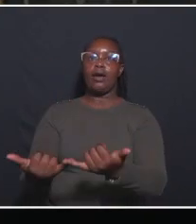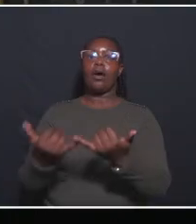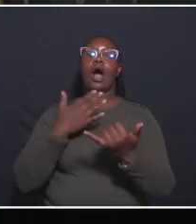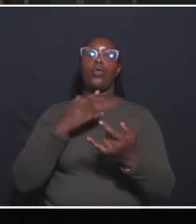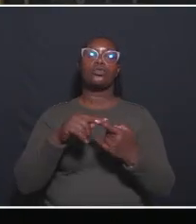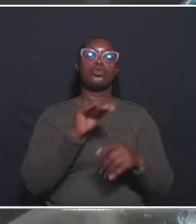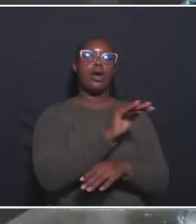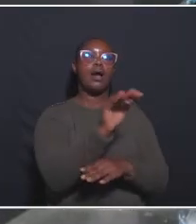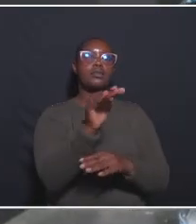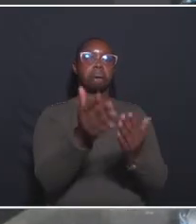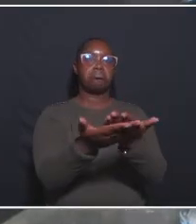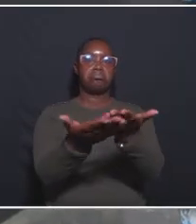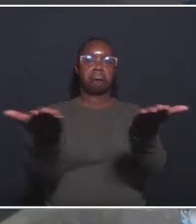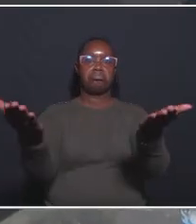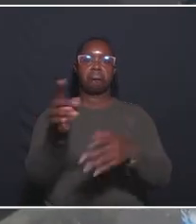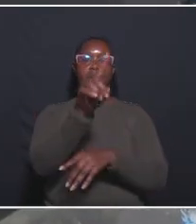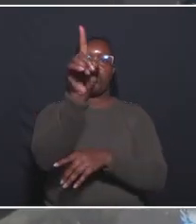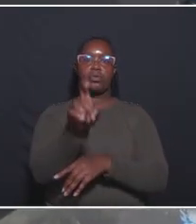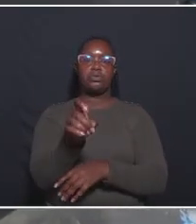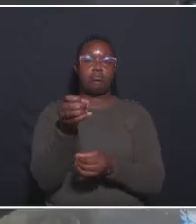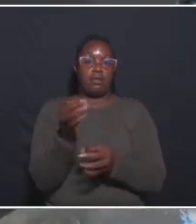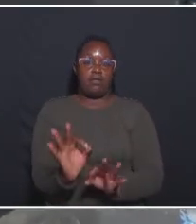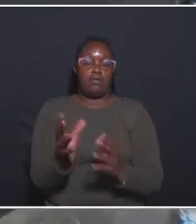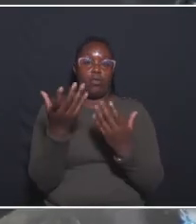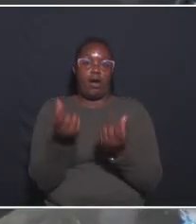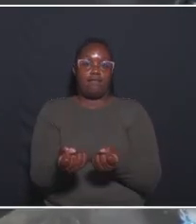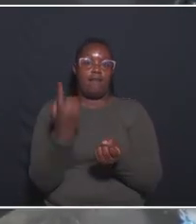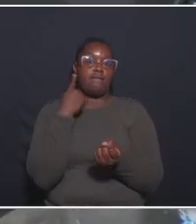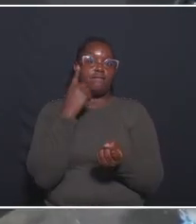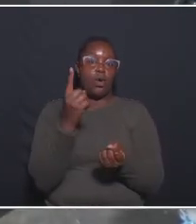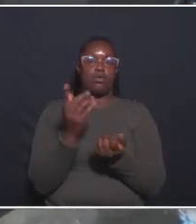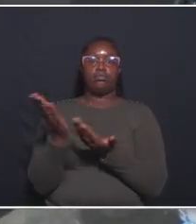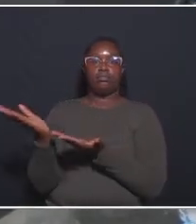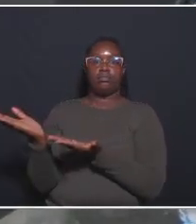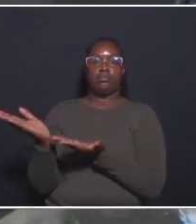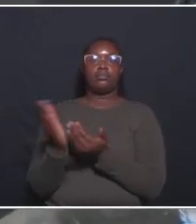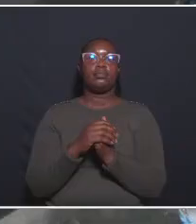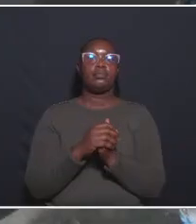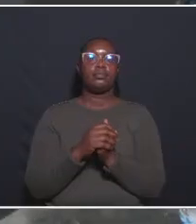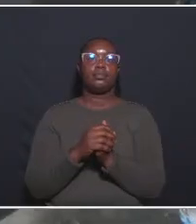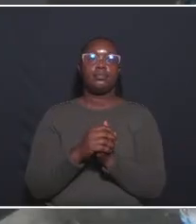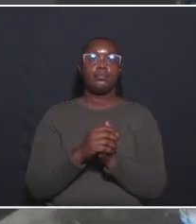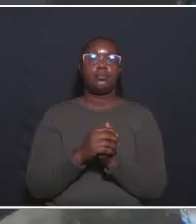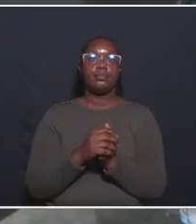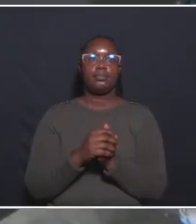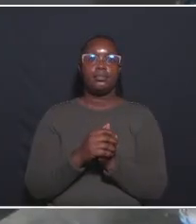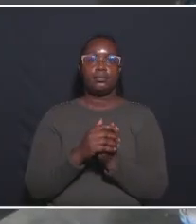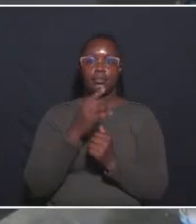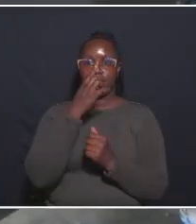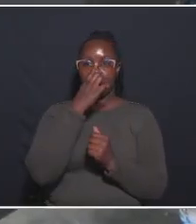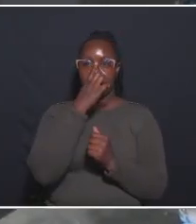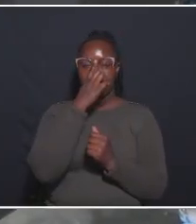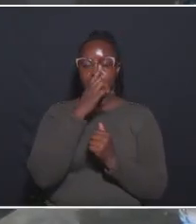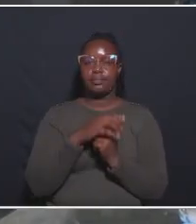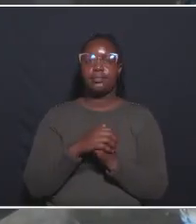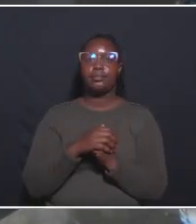to the floor for any questions that you may have for the gentleman and the lady on